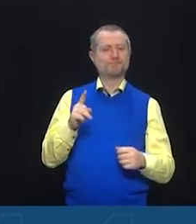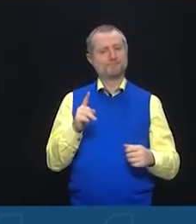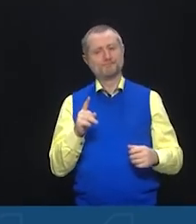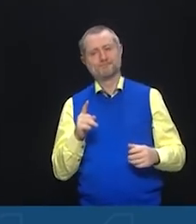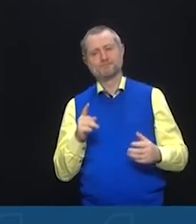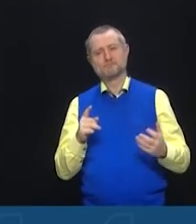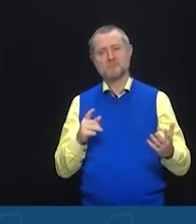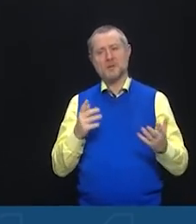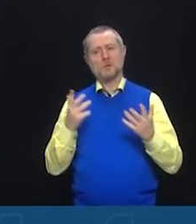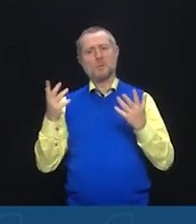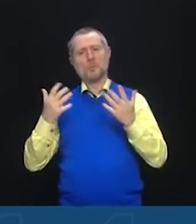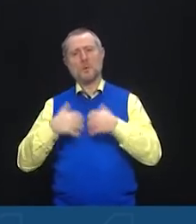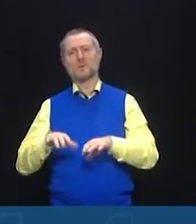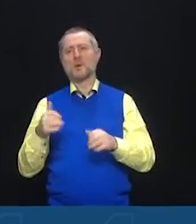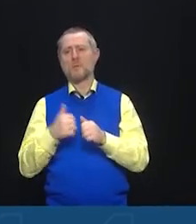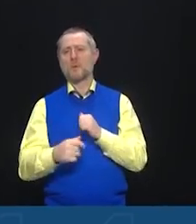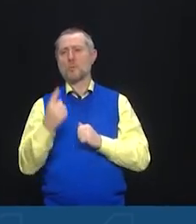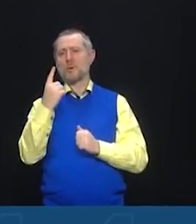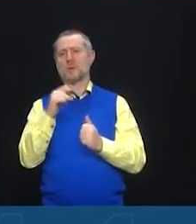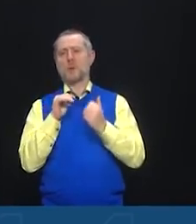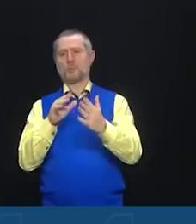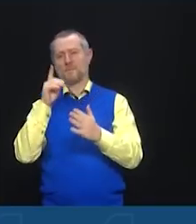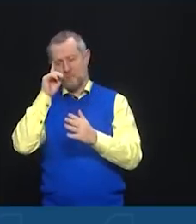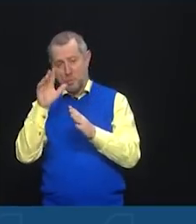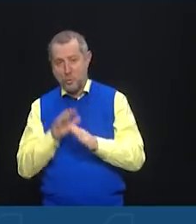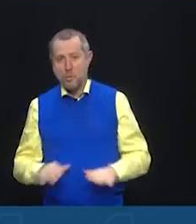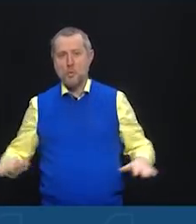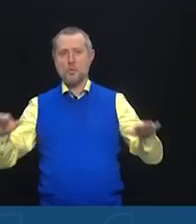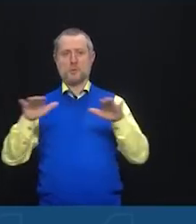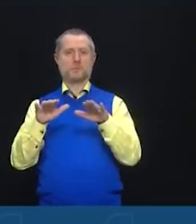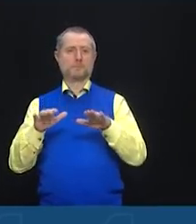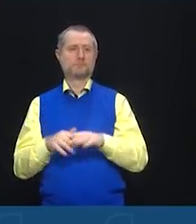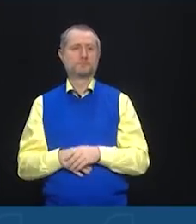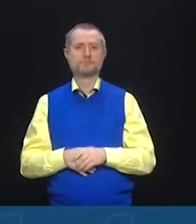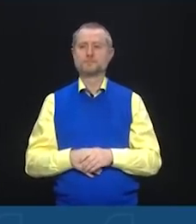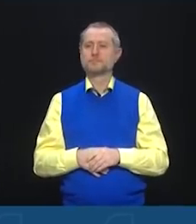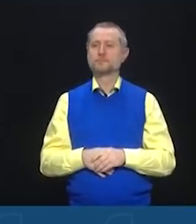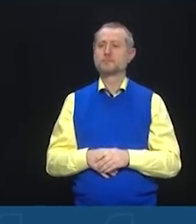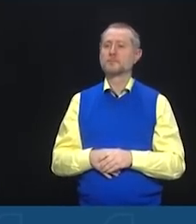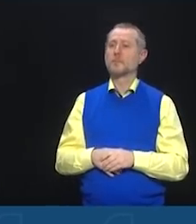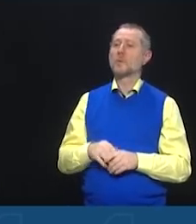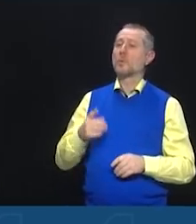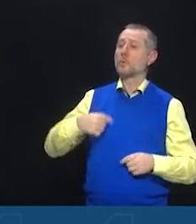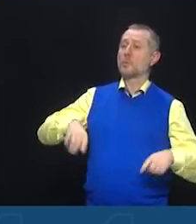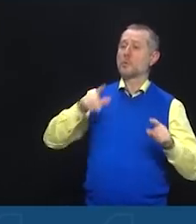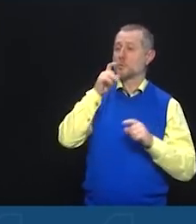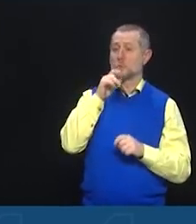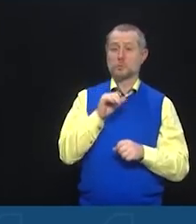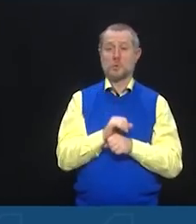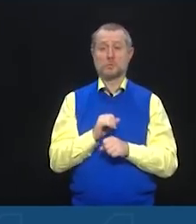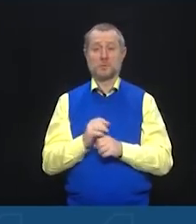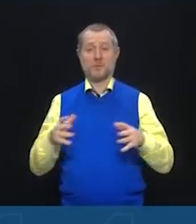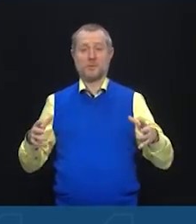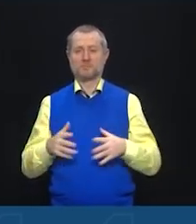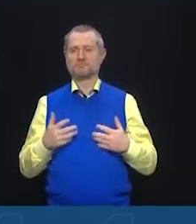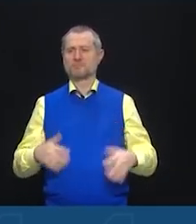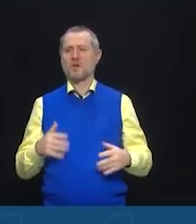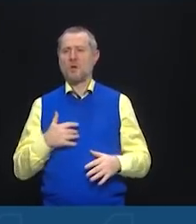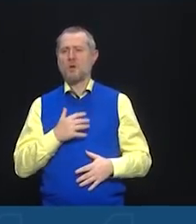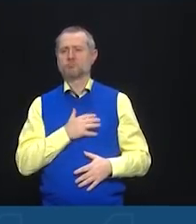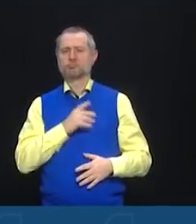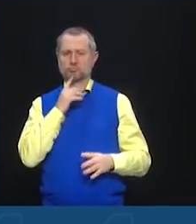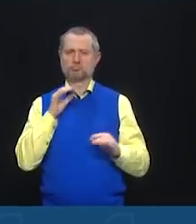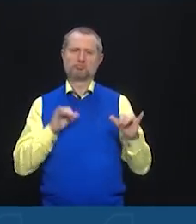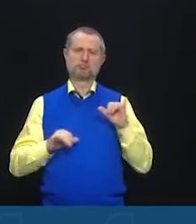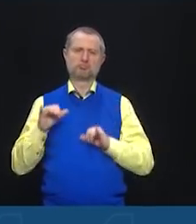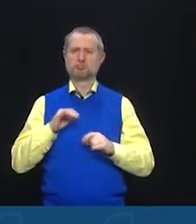it with one voice, as you both have said. And again, this is the dream team we've assembled here in the state of New York. Dr. Bassett, my